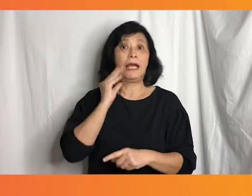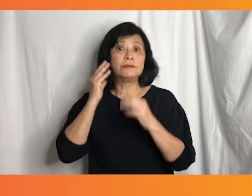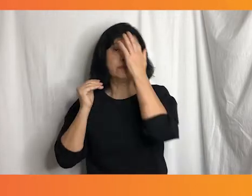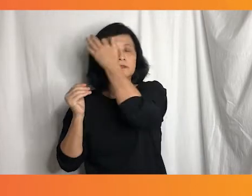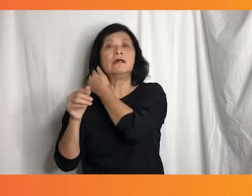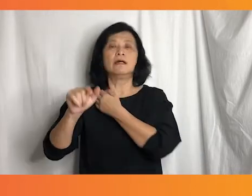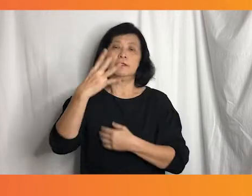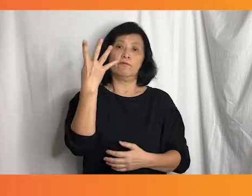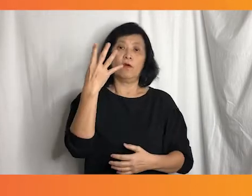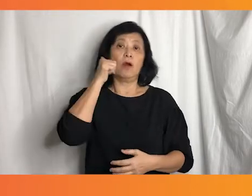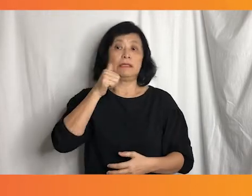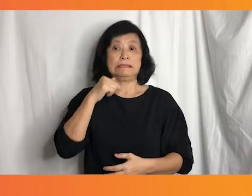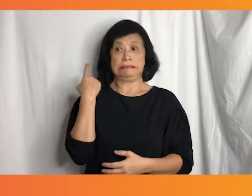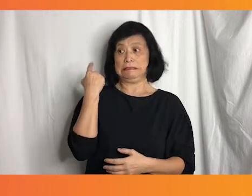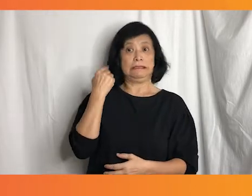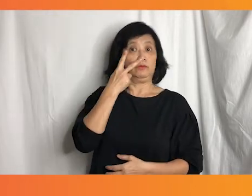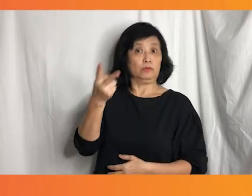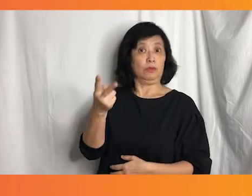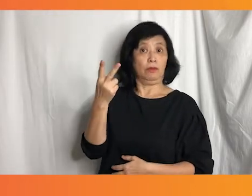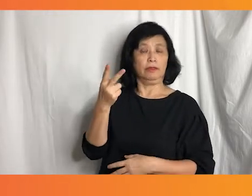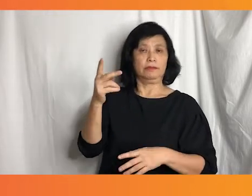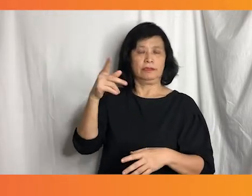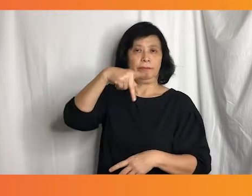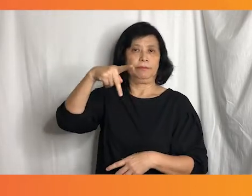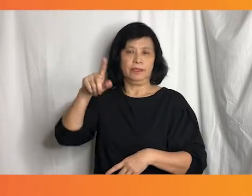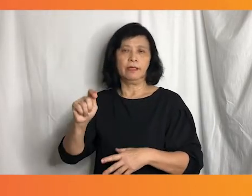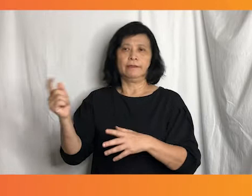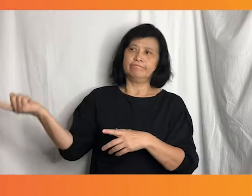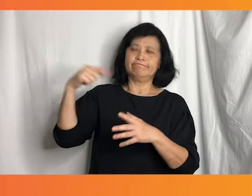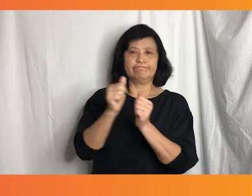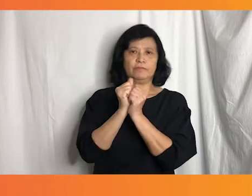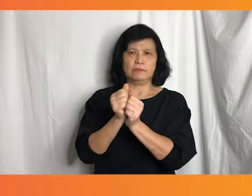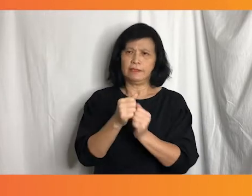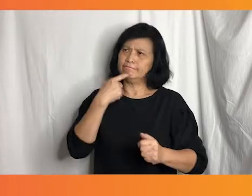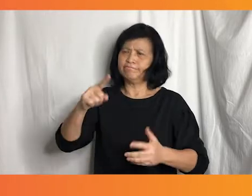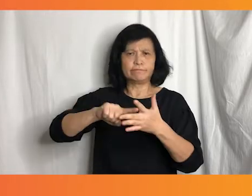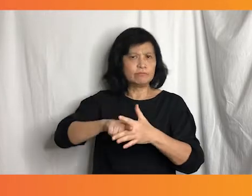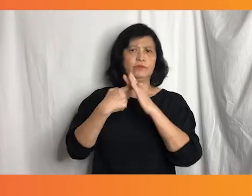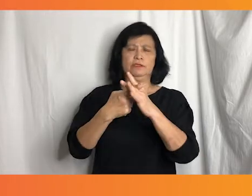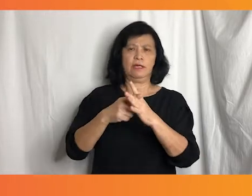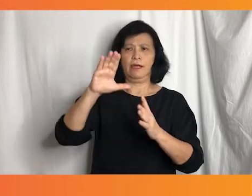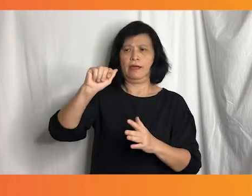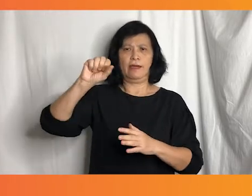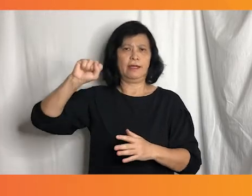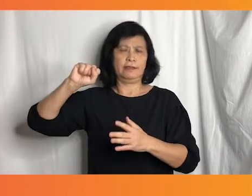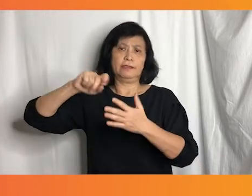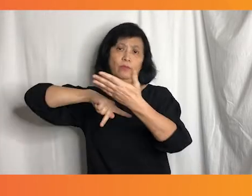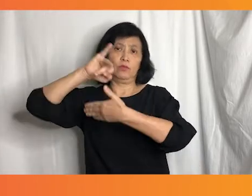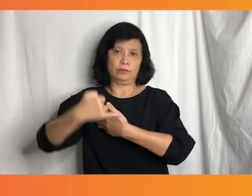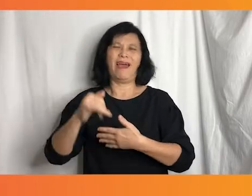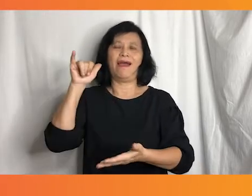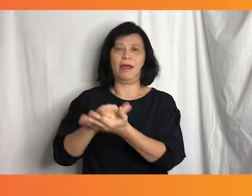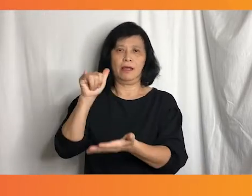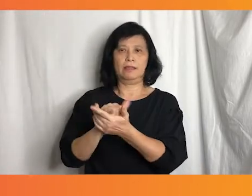the experience itself, the 4 girls that you saw earlier on, they came together, they say, hey, I want to start this CAS